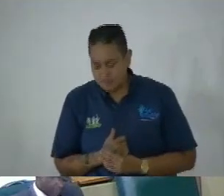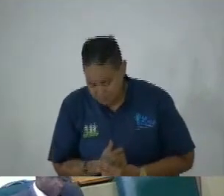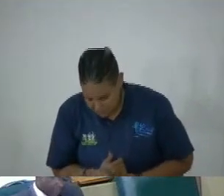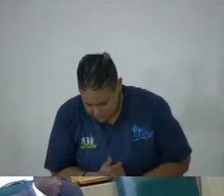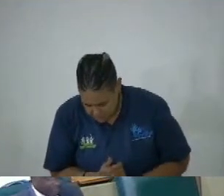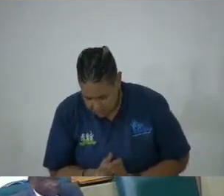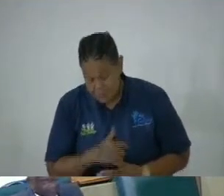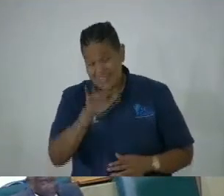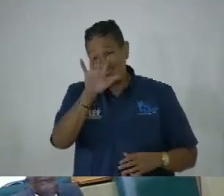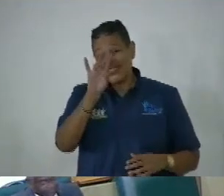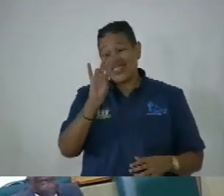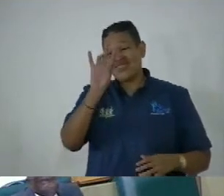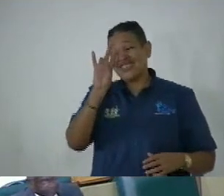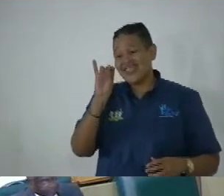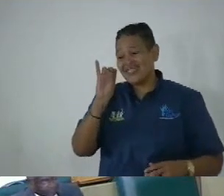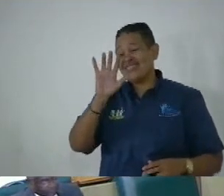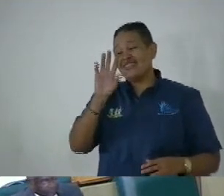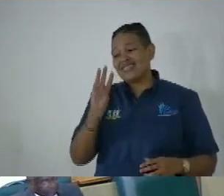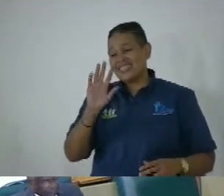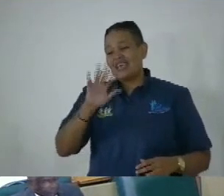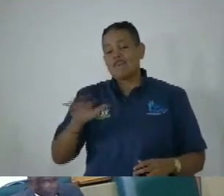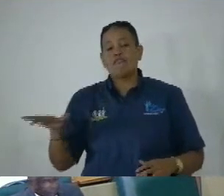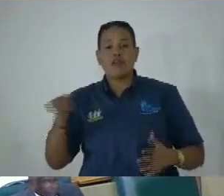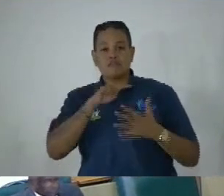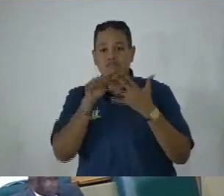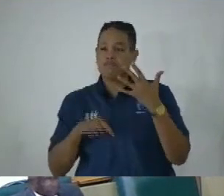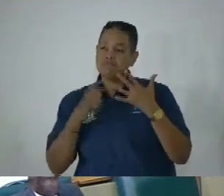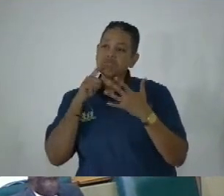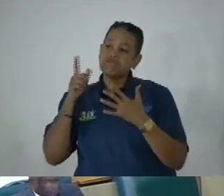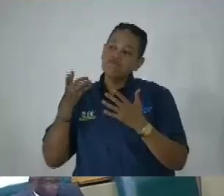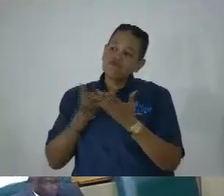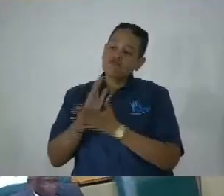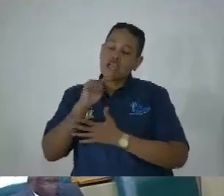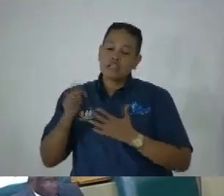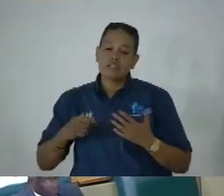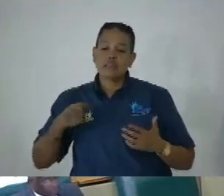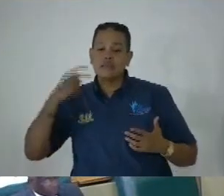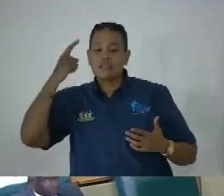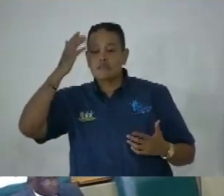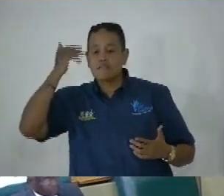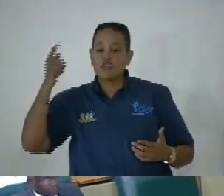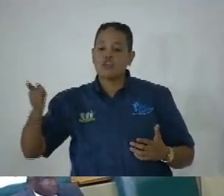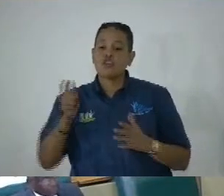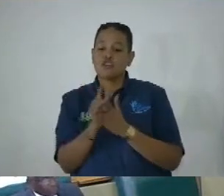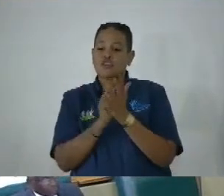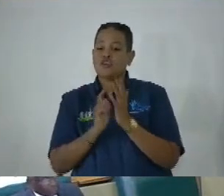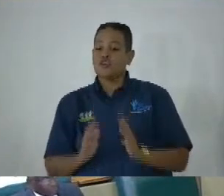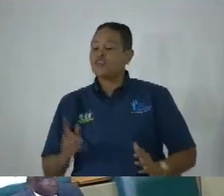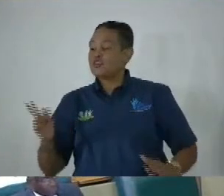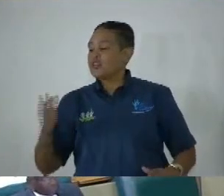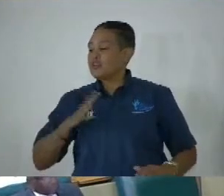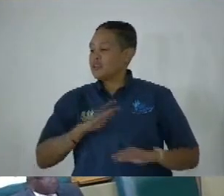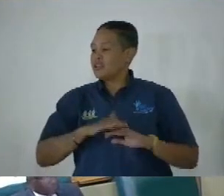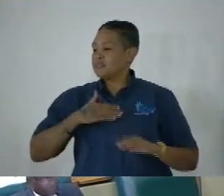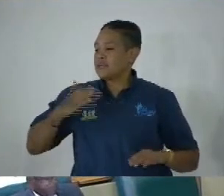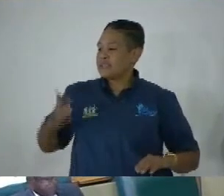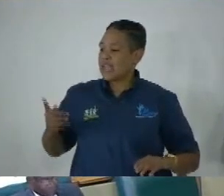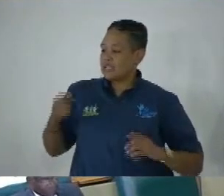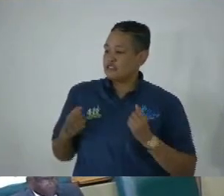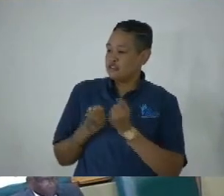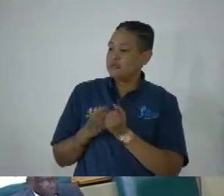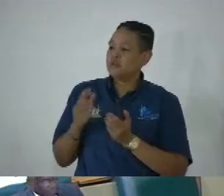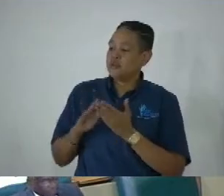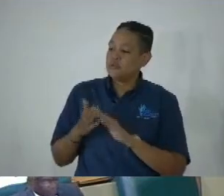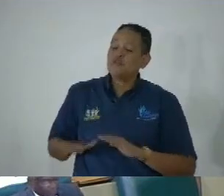57, 70, 56, and 55, which speaks to those rights. Well, yes, I forget that you're on my side on this one.